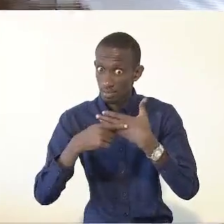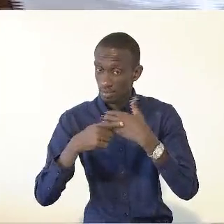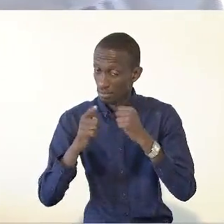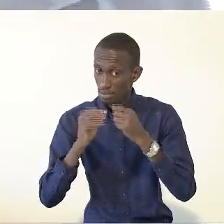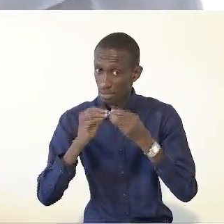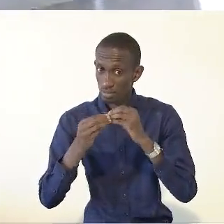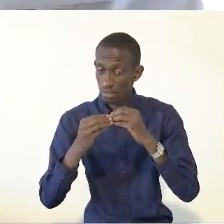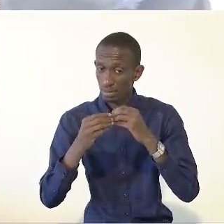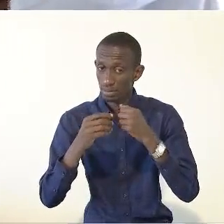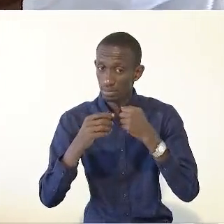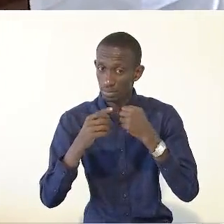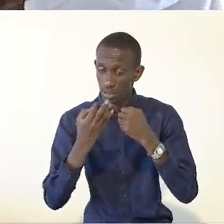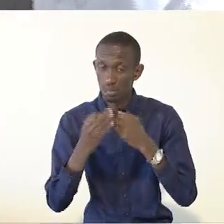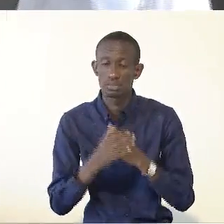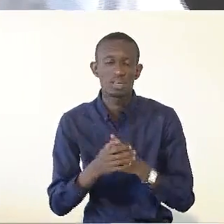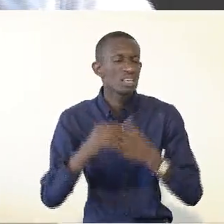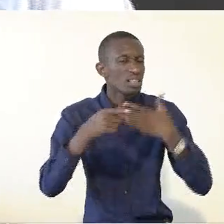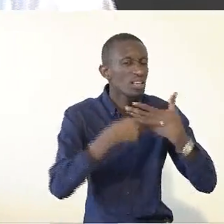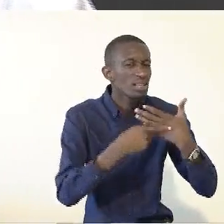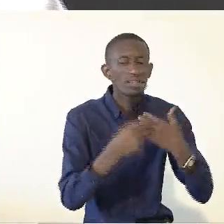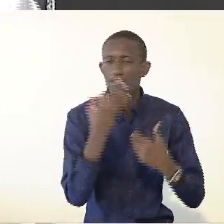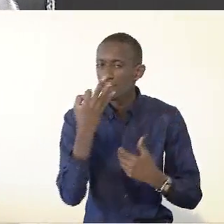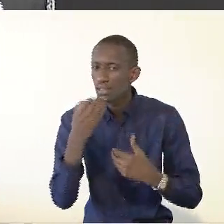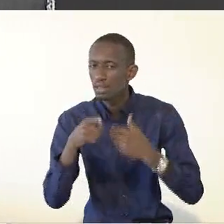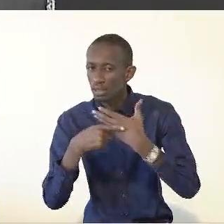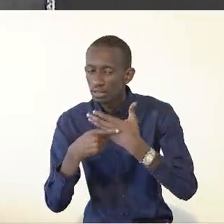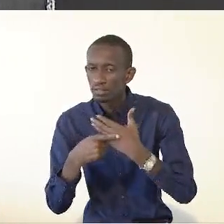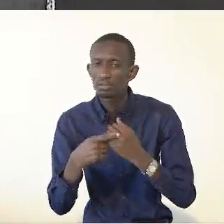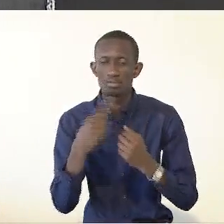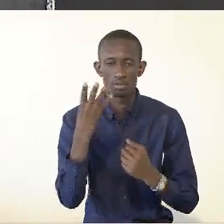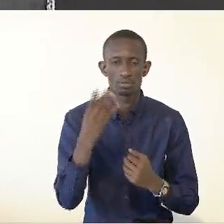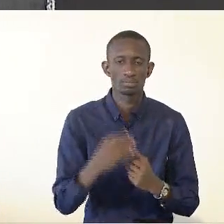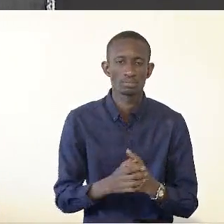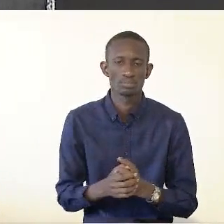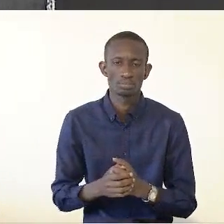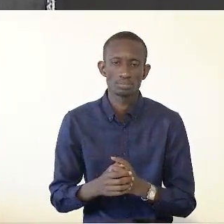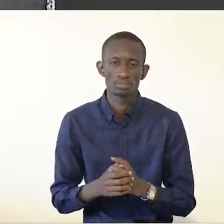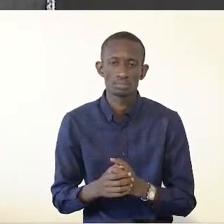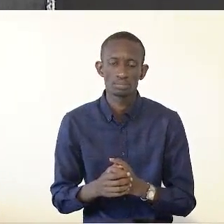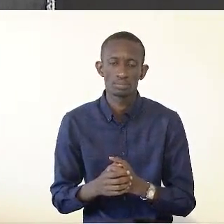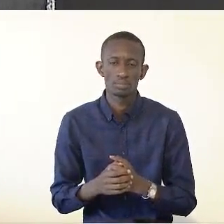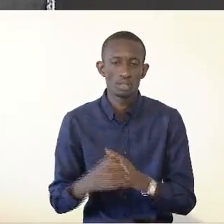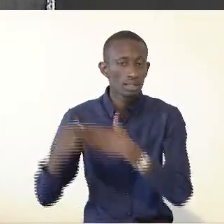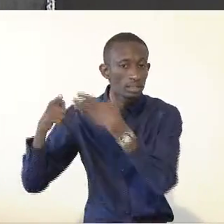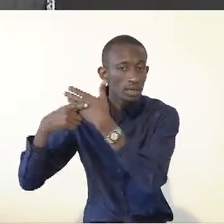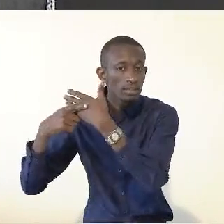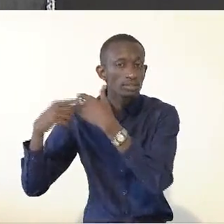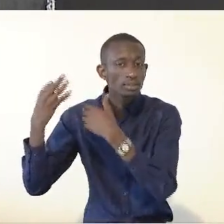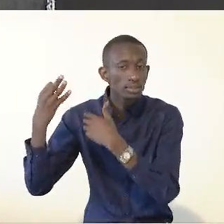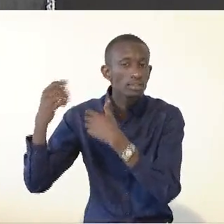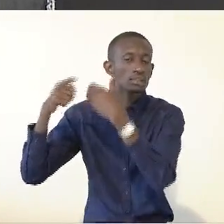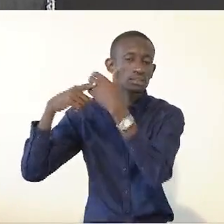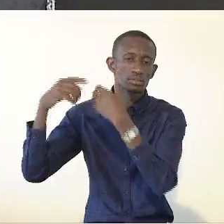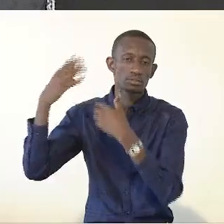-3. -3 and -4. We have -3 here and a -4. We